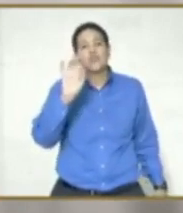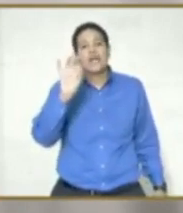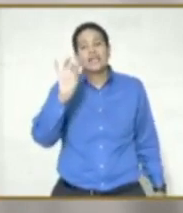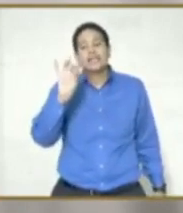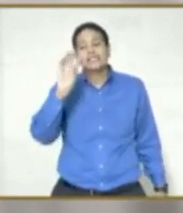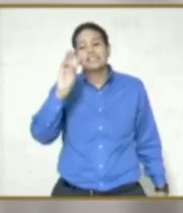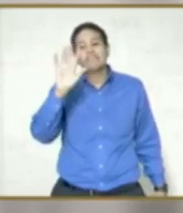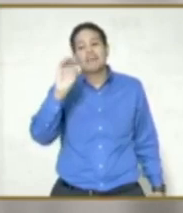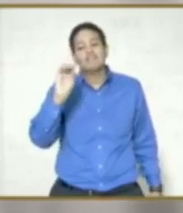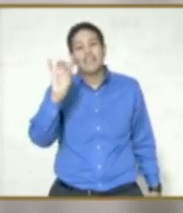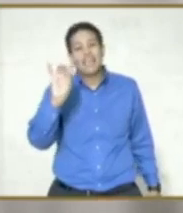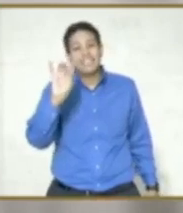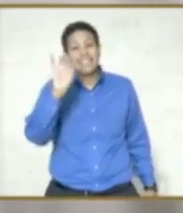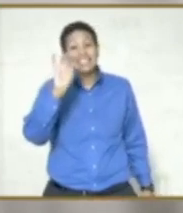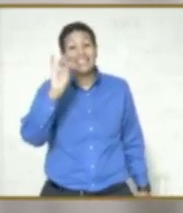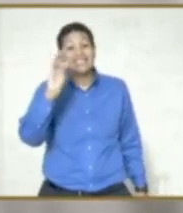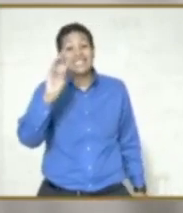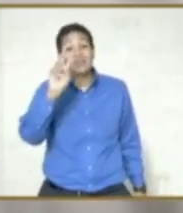876-298-6508 and